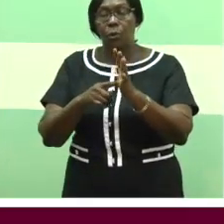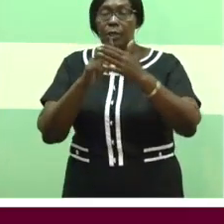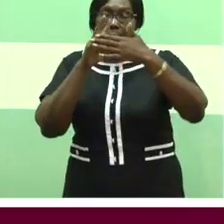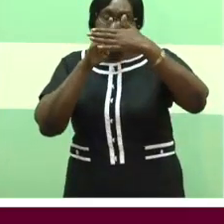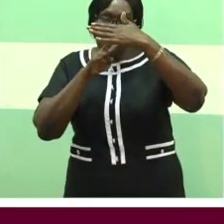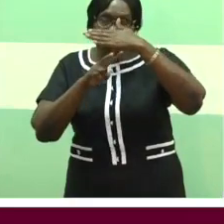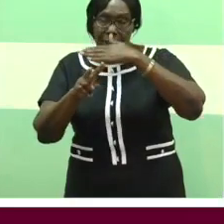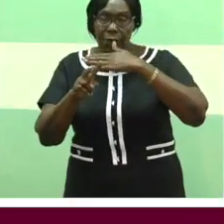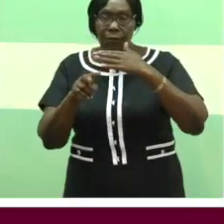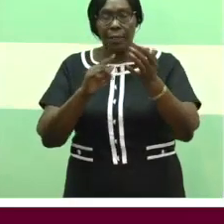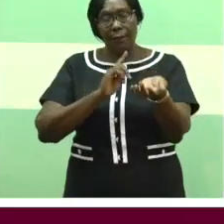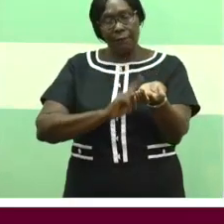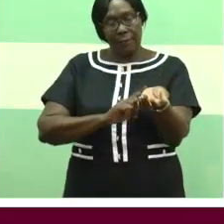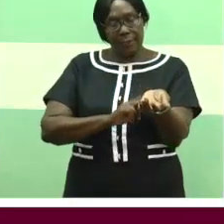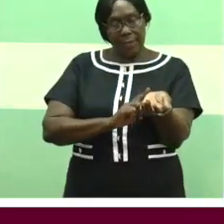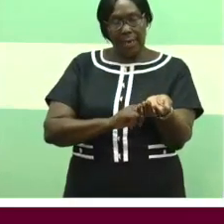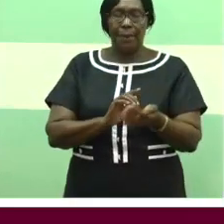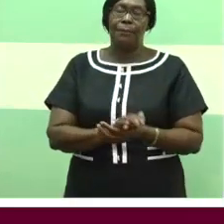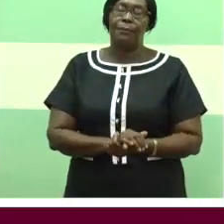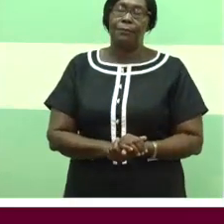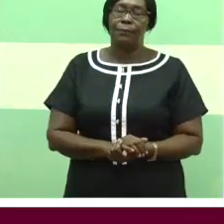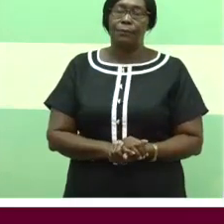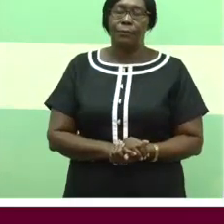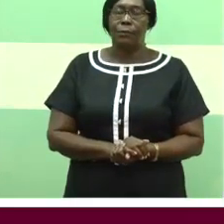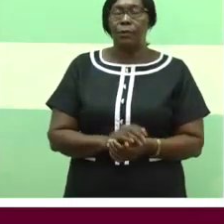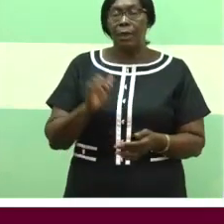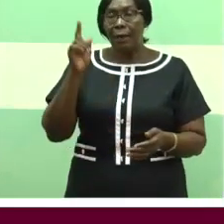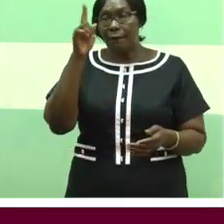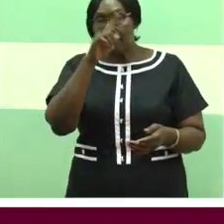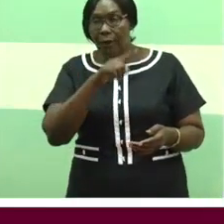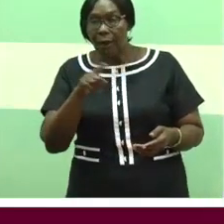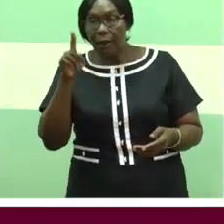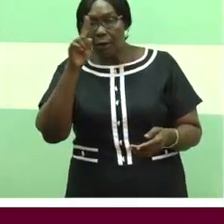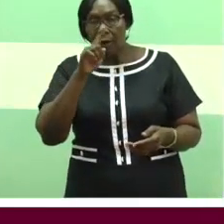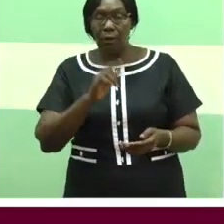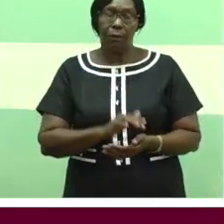because we have the time. So we have a clock here.